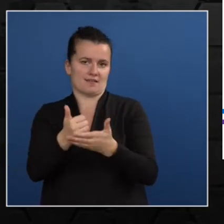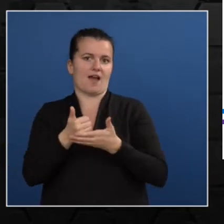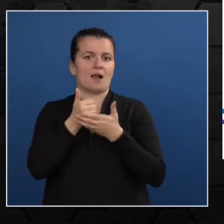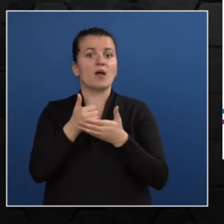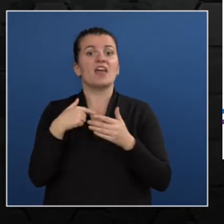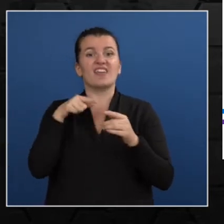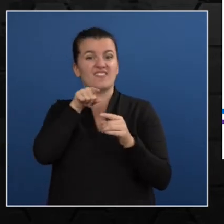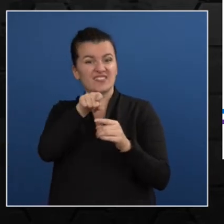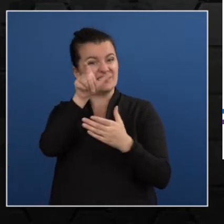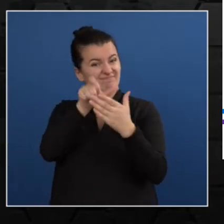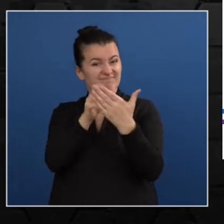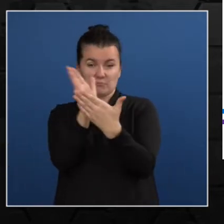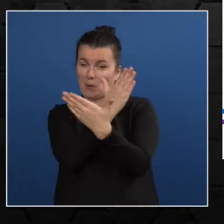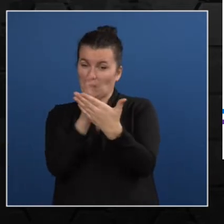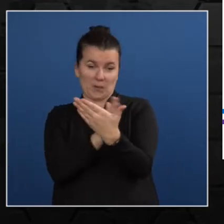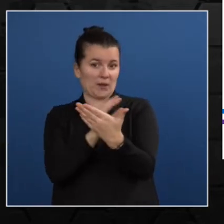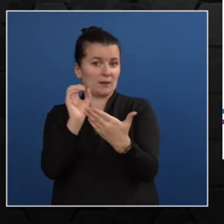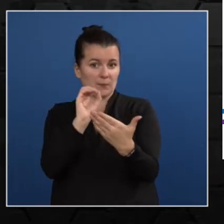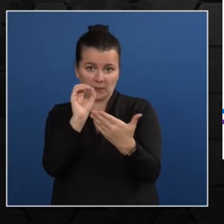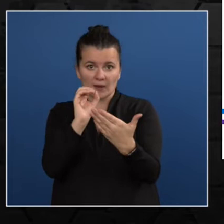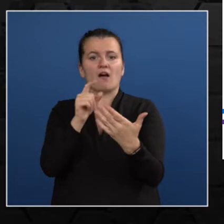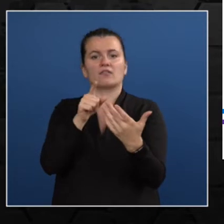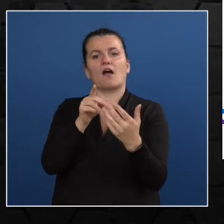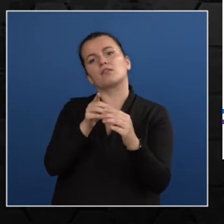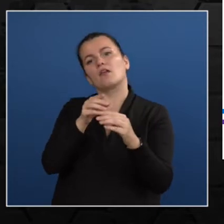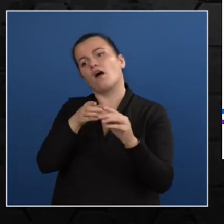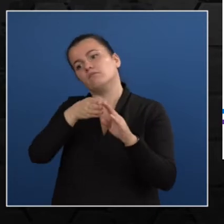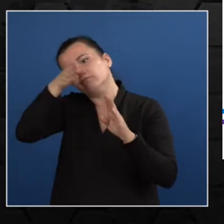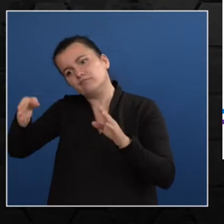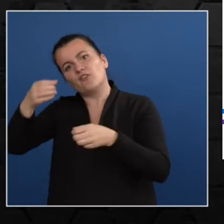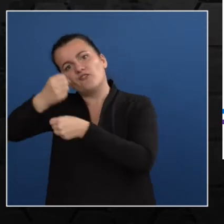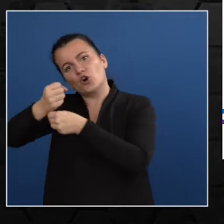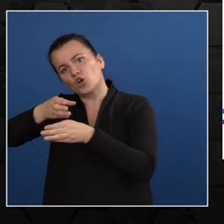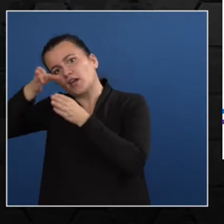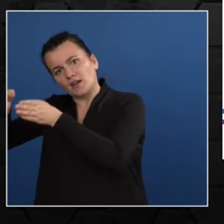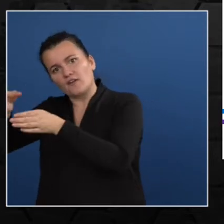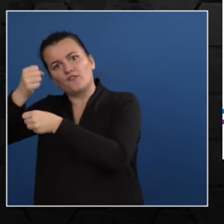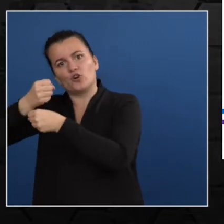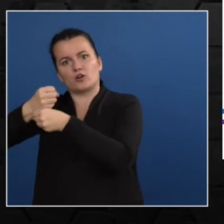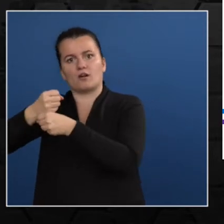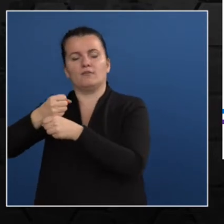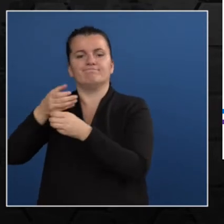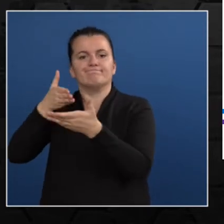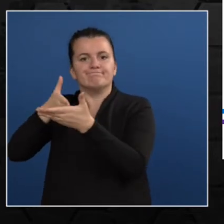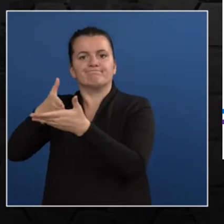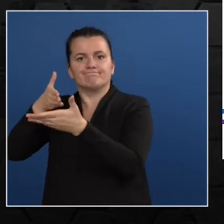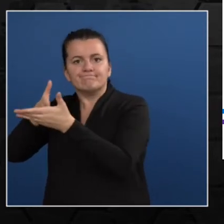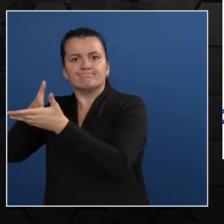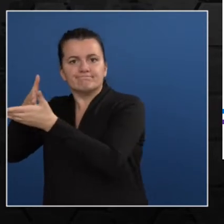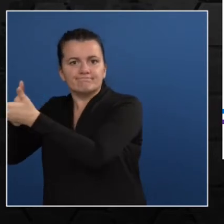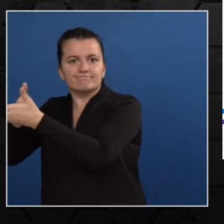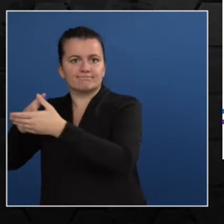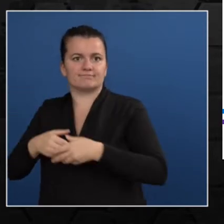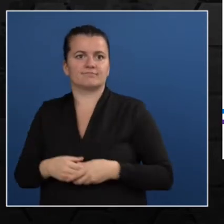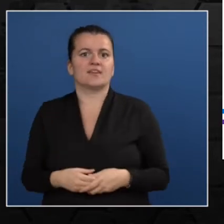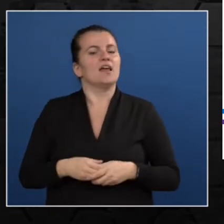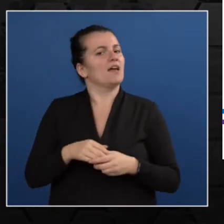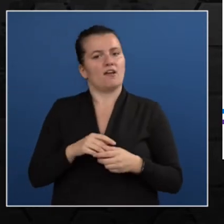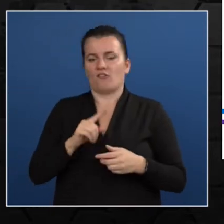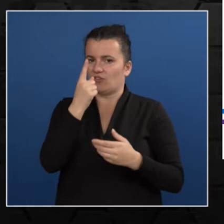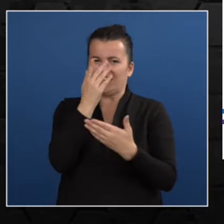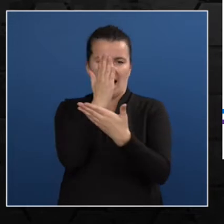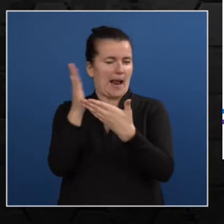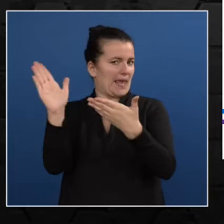in training the model, evaluating the model, and all of that stuff. So you need to spend some extra time in the text cleaning phase,